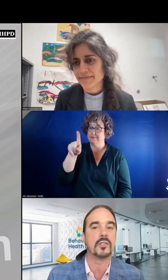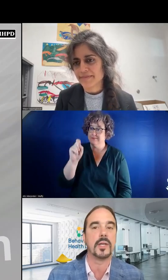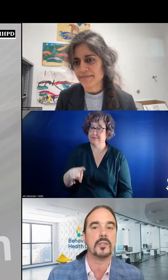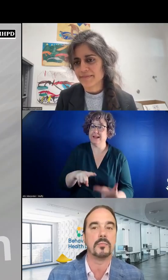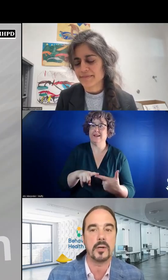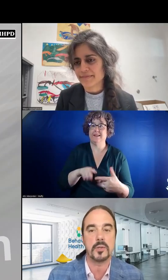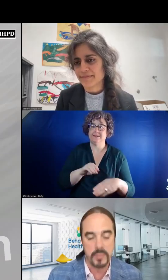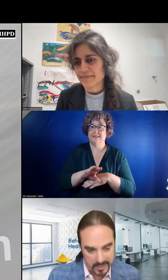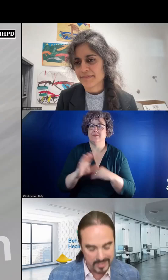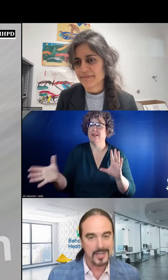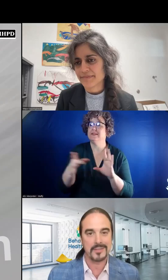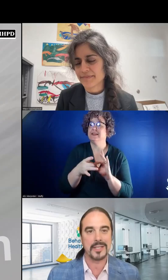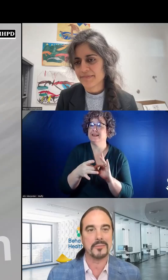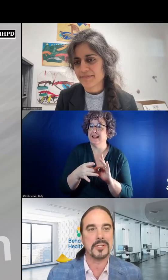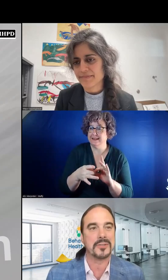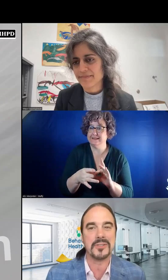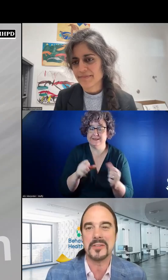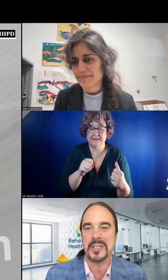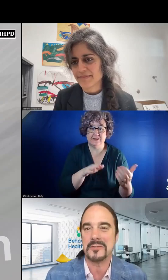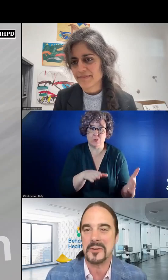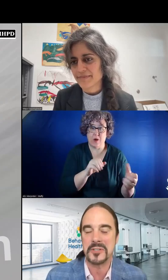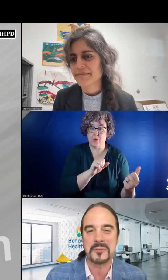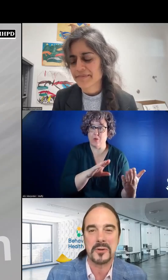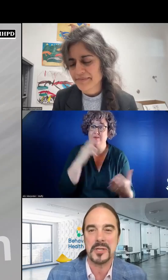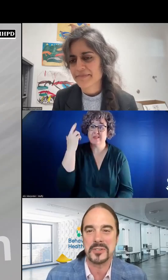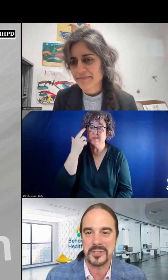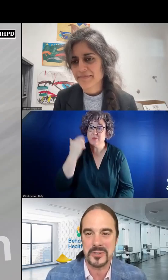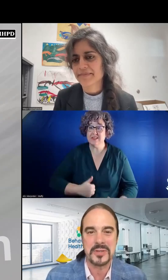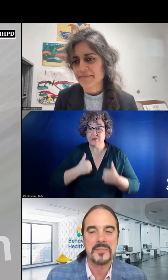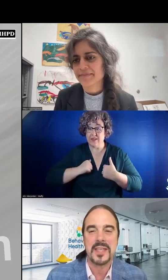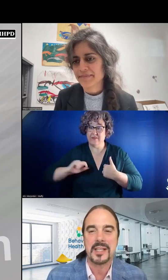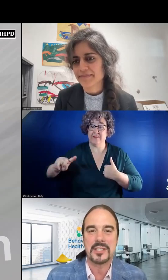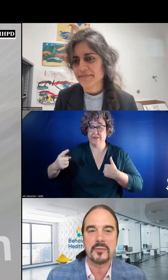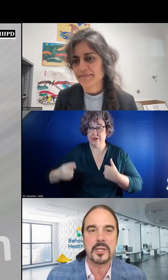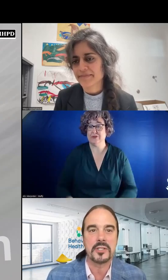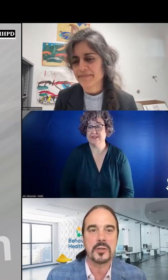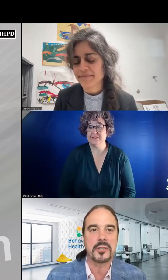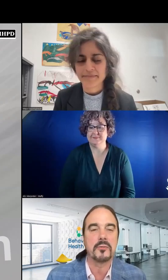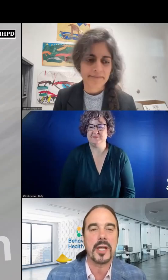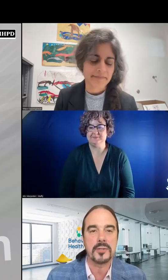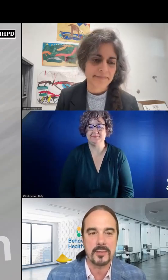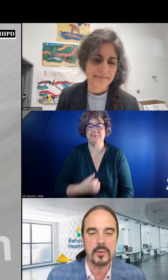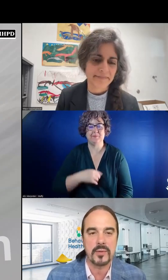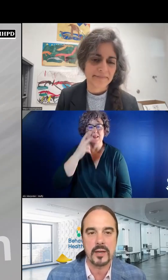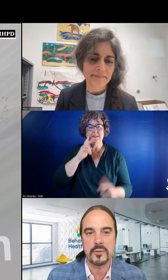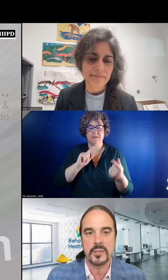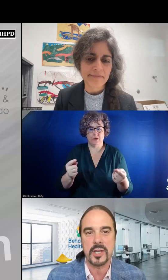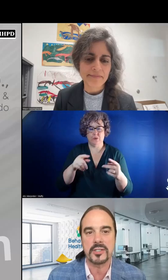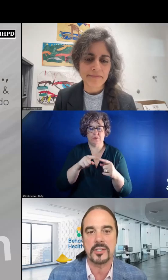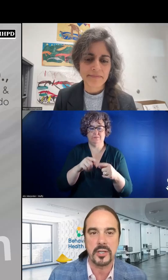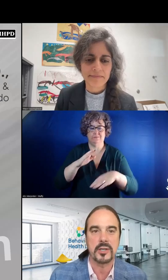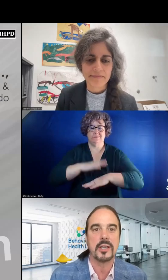connect is a way to approach, but they need a reason for living, first and foremost, too. Let's see if we can turn to the round table. We've got a